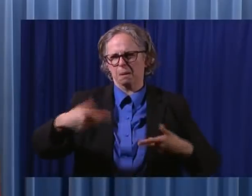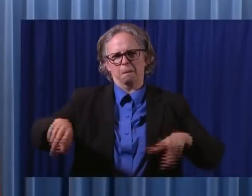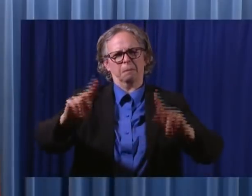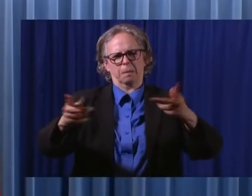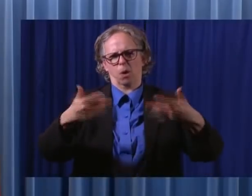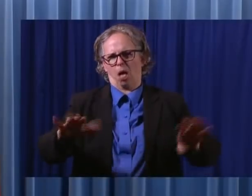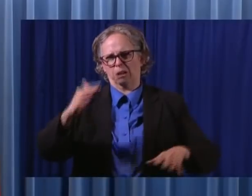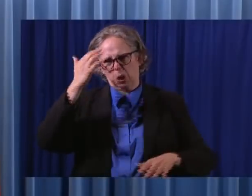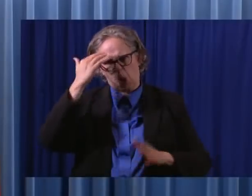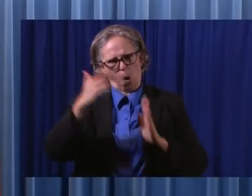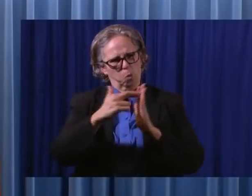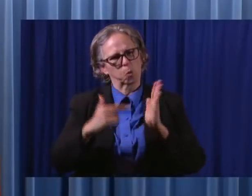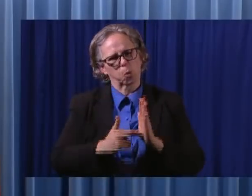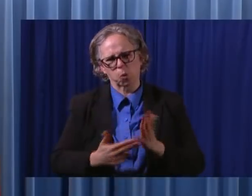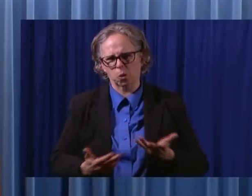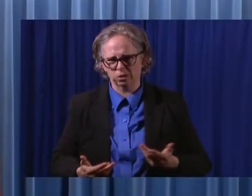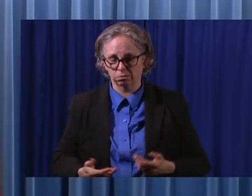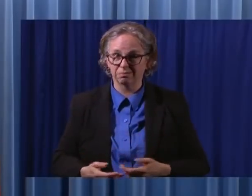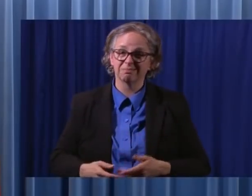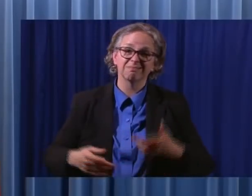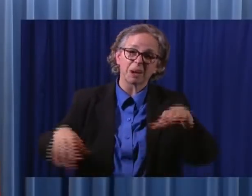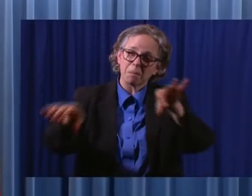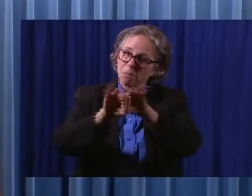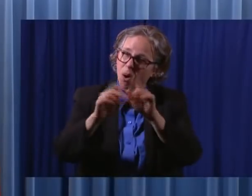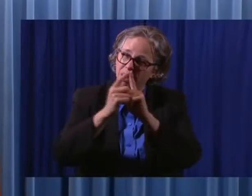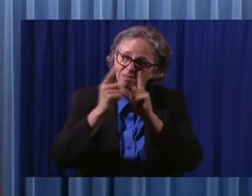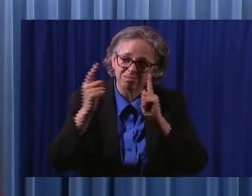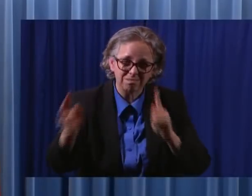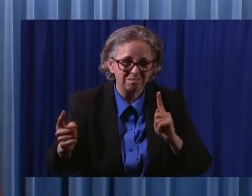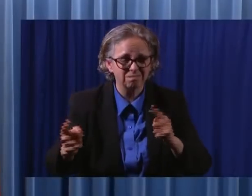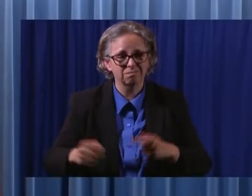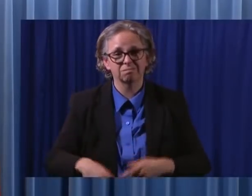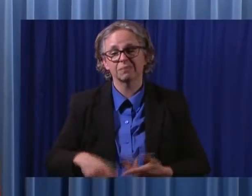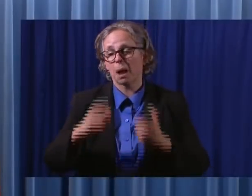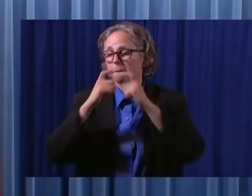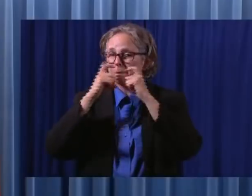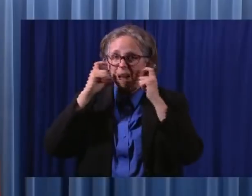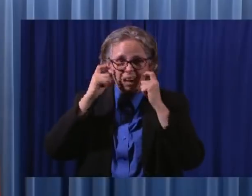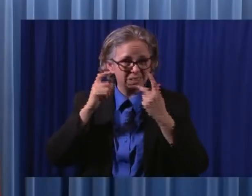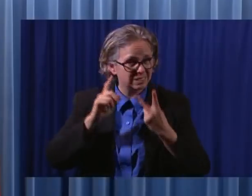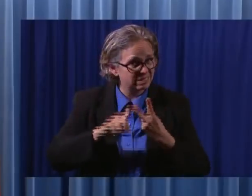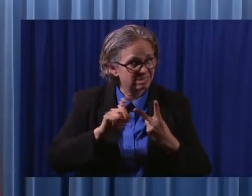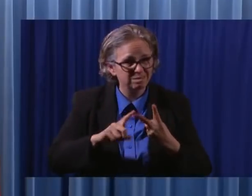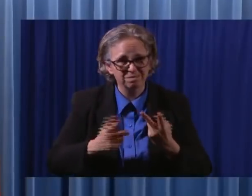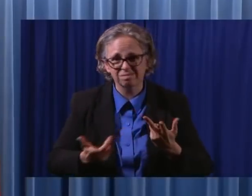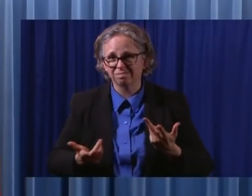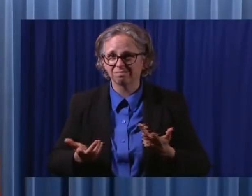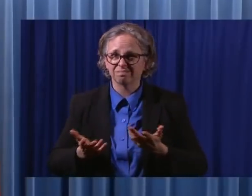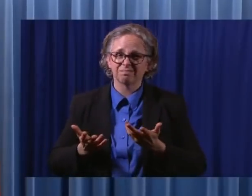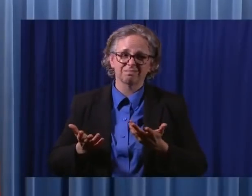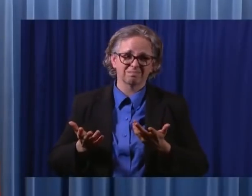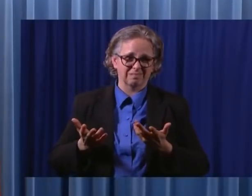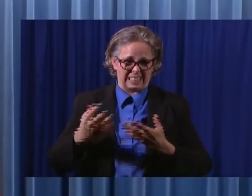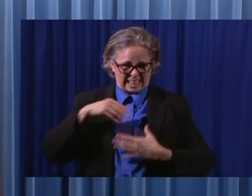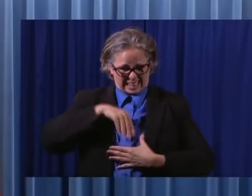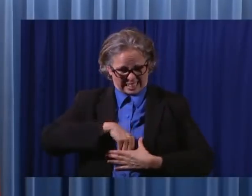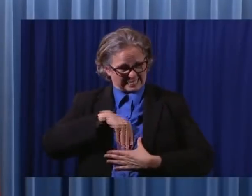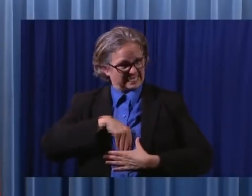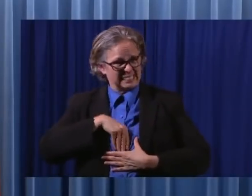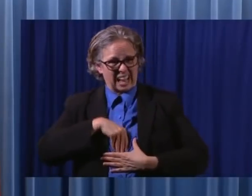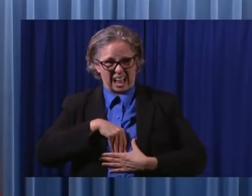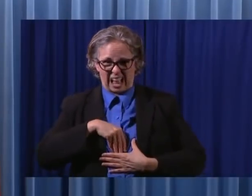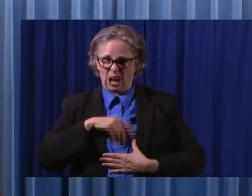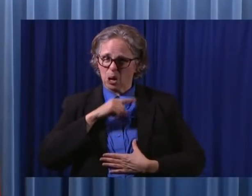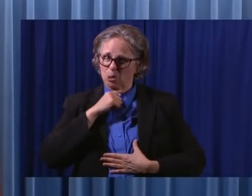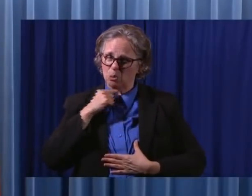will, that we should maintain 6 feet distance, that we should wear masks. Certainly, if we're inside, there's much more chance of transmission